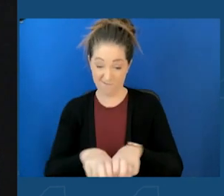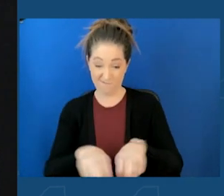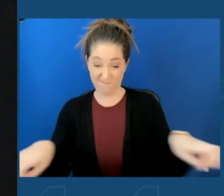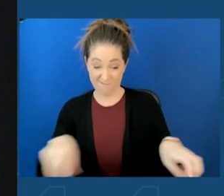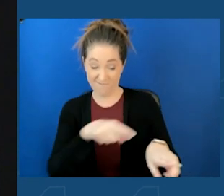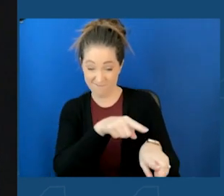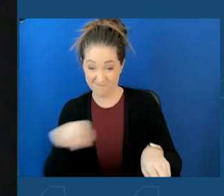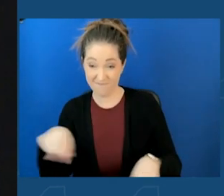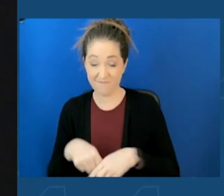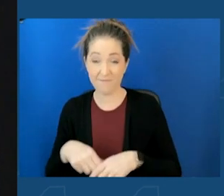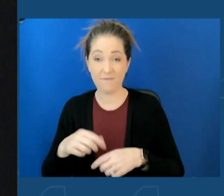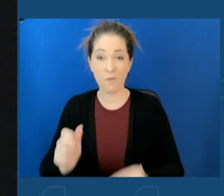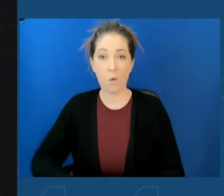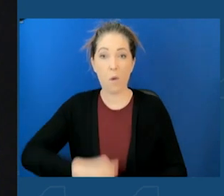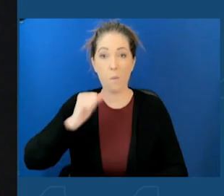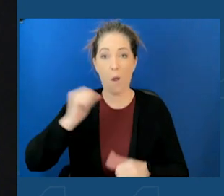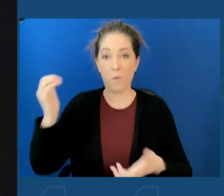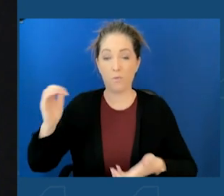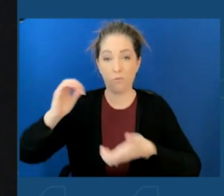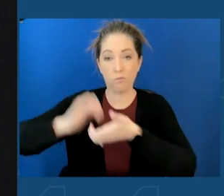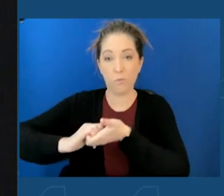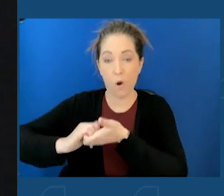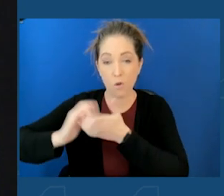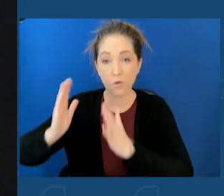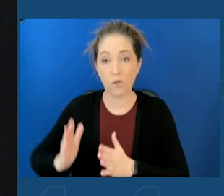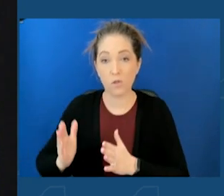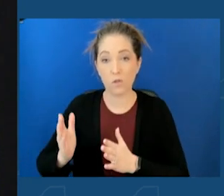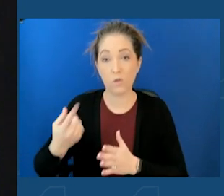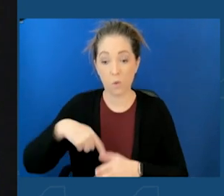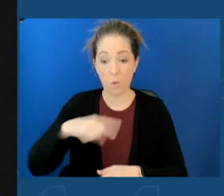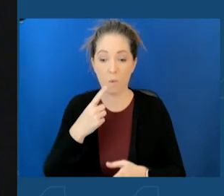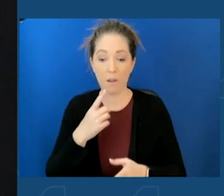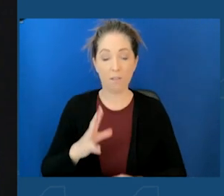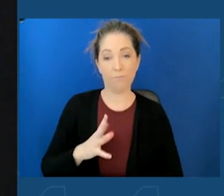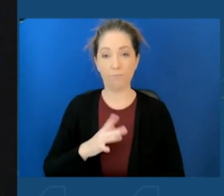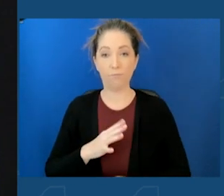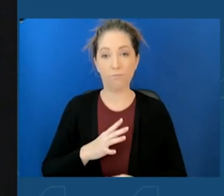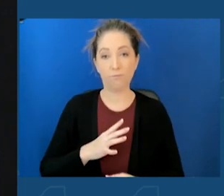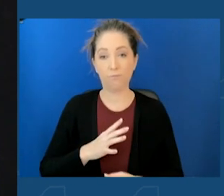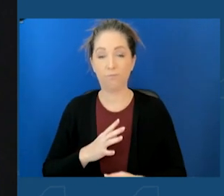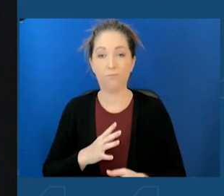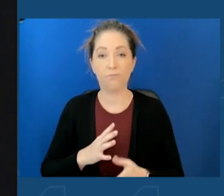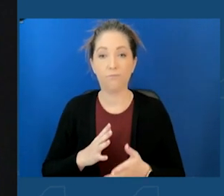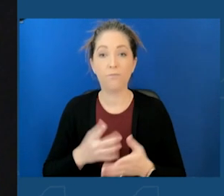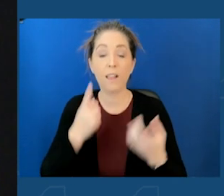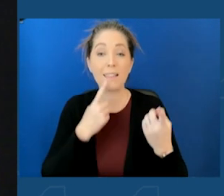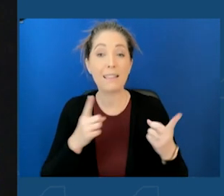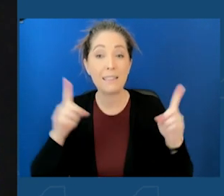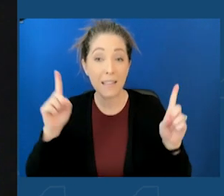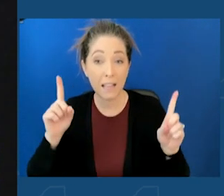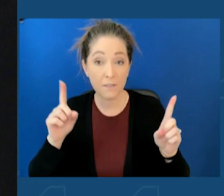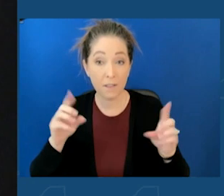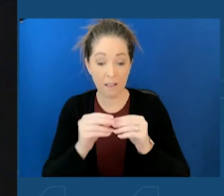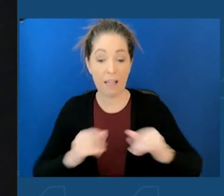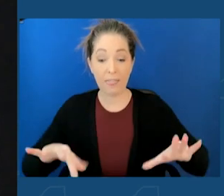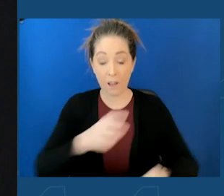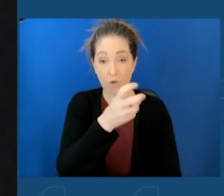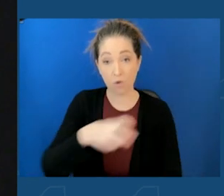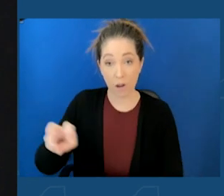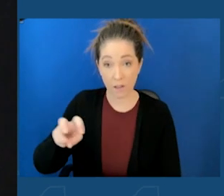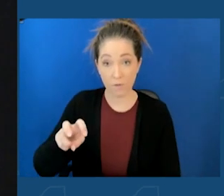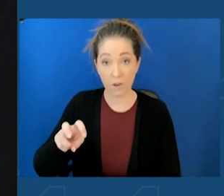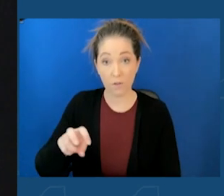joined by my partners in government and the private sector to officially formalize the successful land transfer from New York State to Suffolk